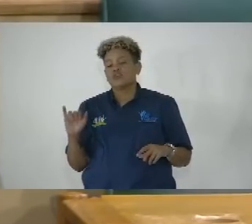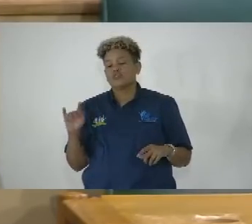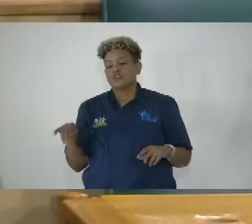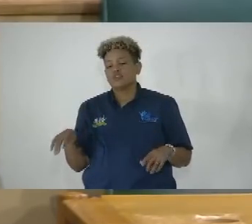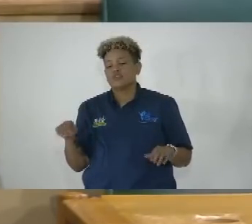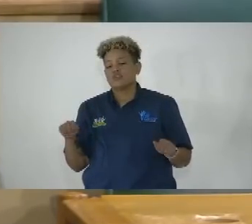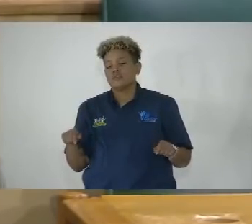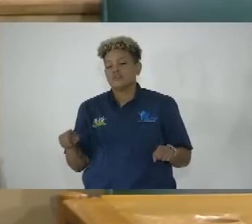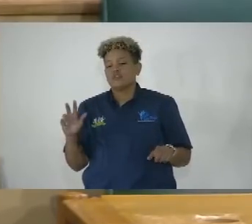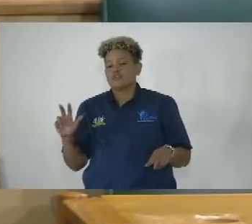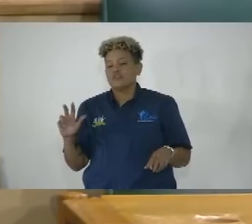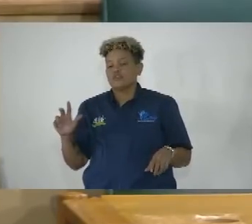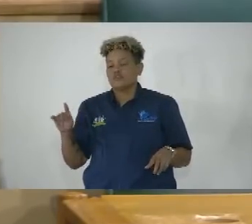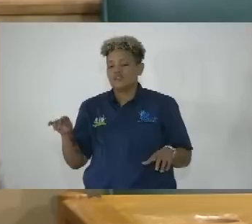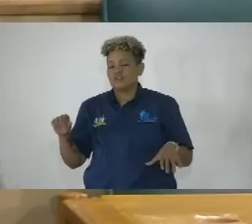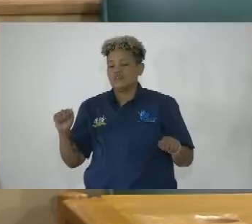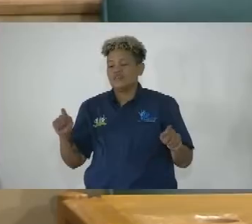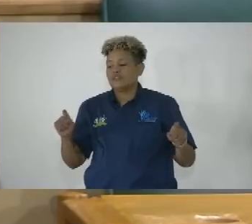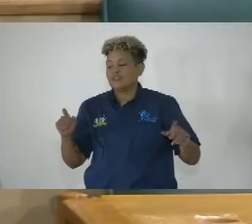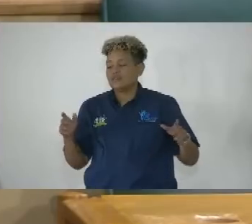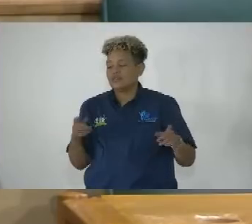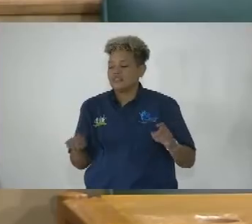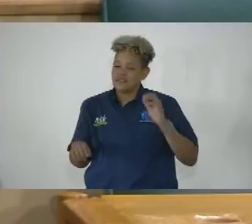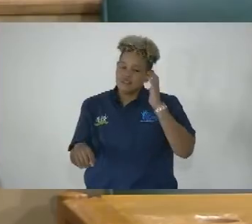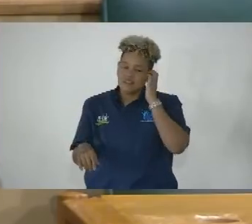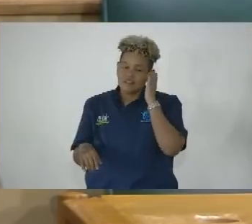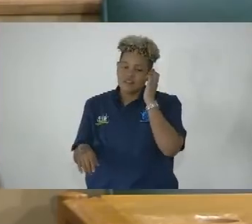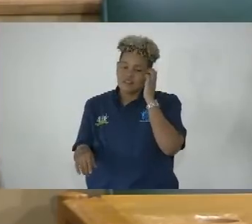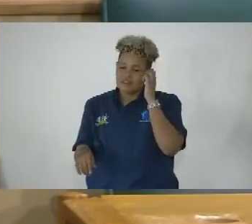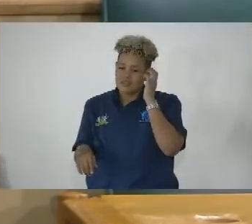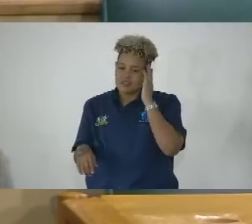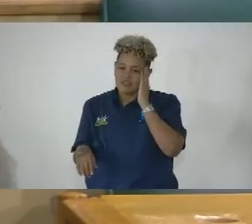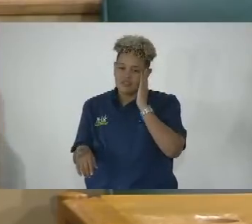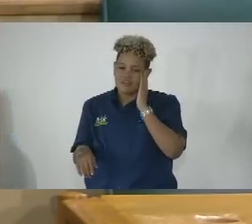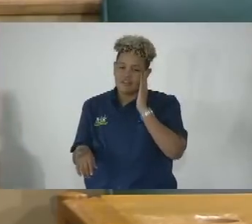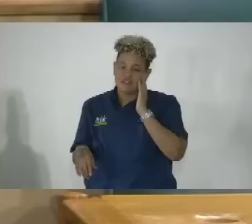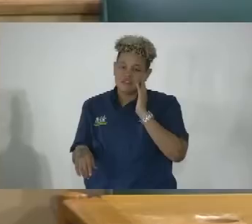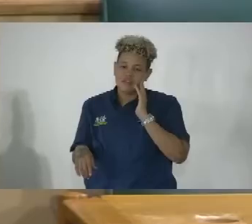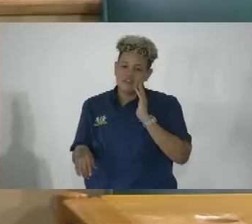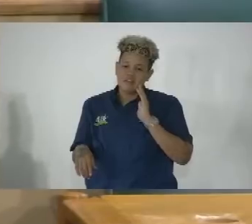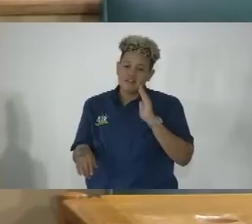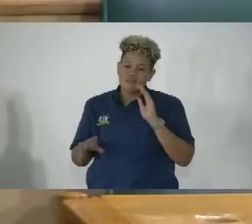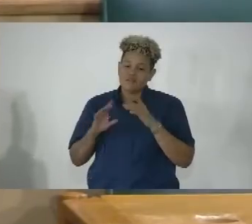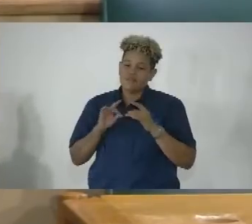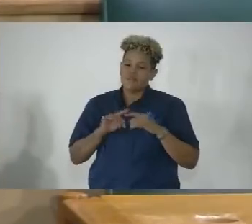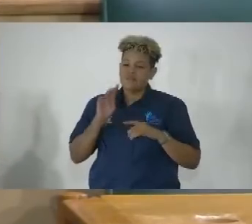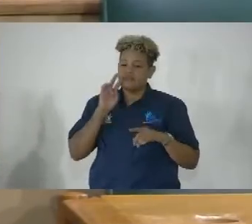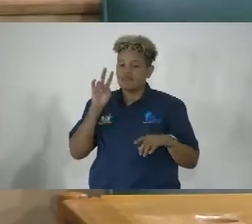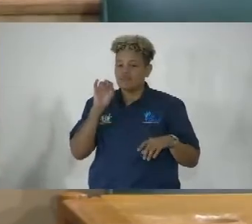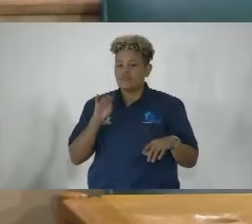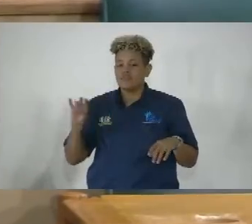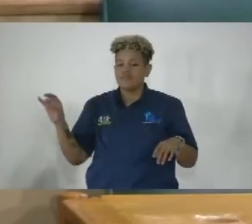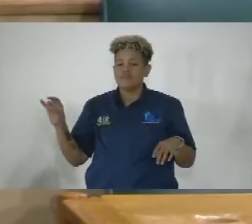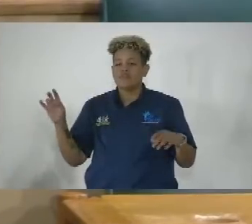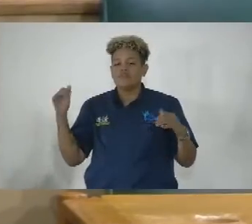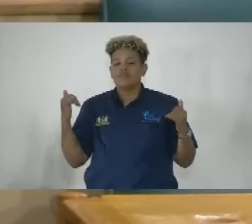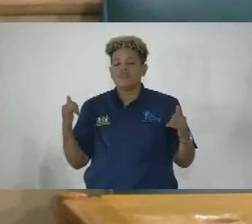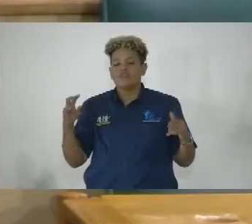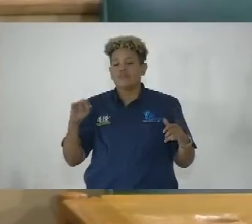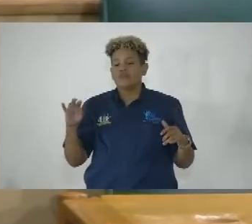point. This is one time when you win. No, because I'm talking the 2007 to the current